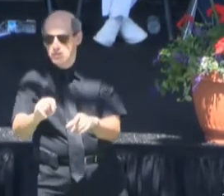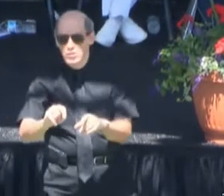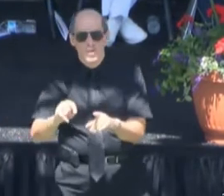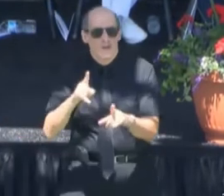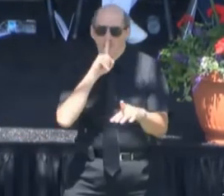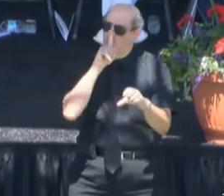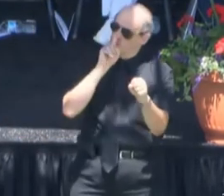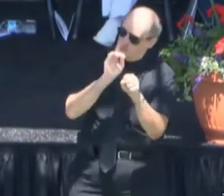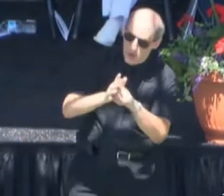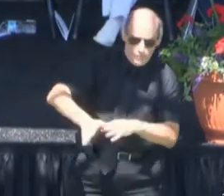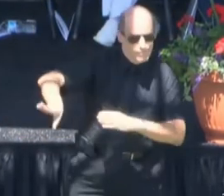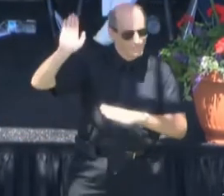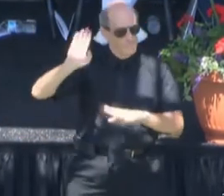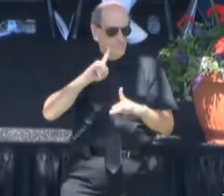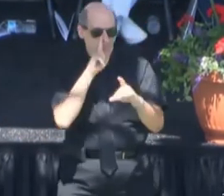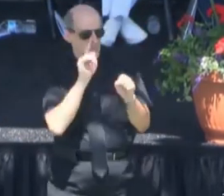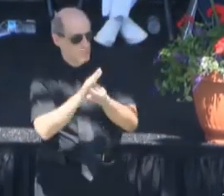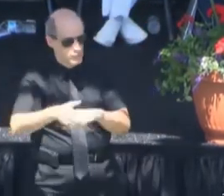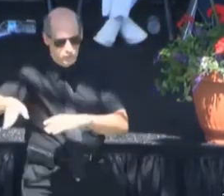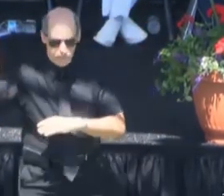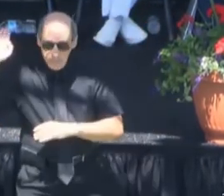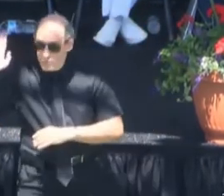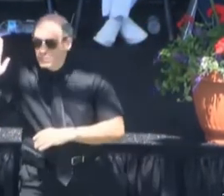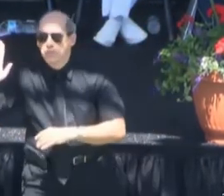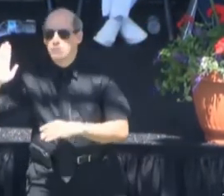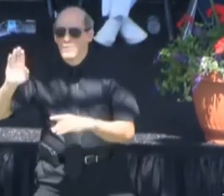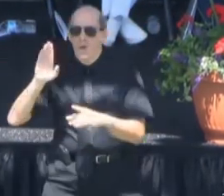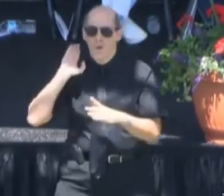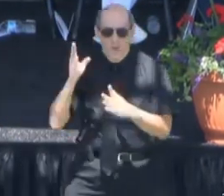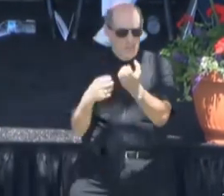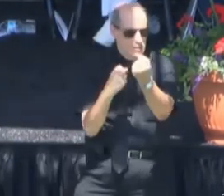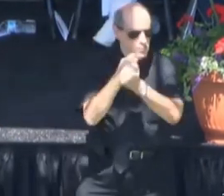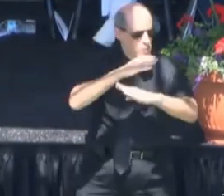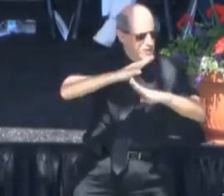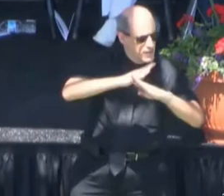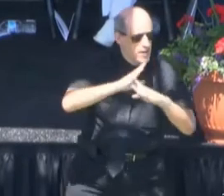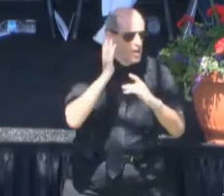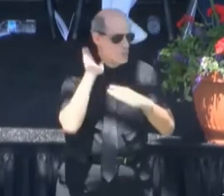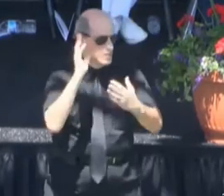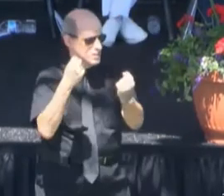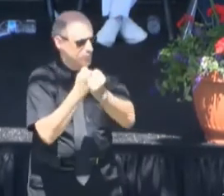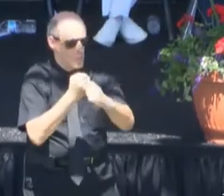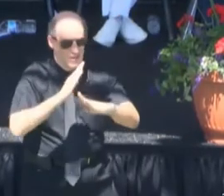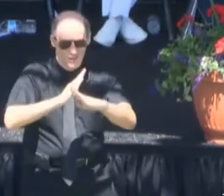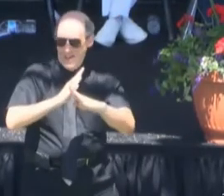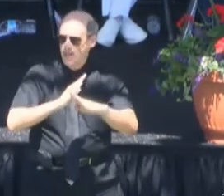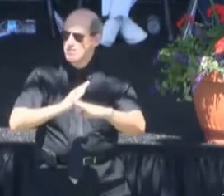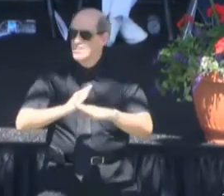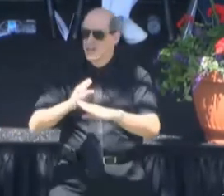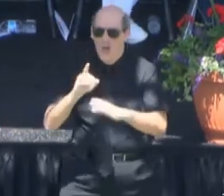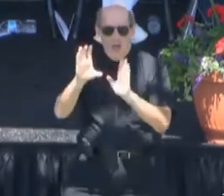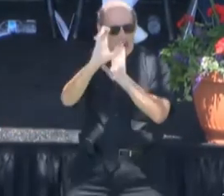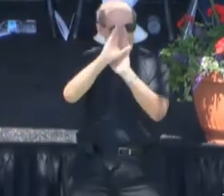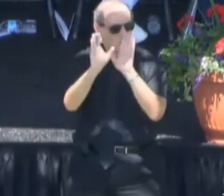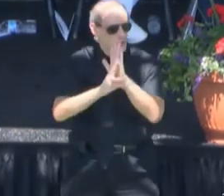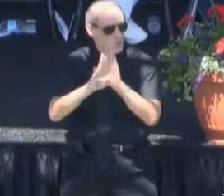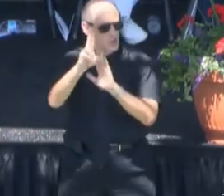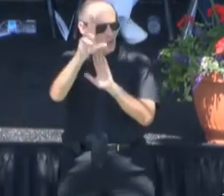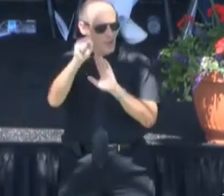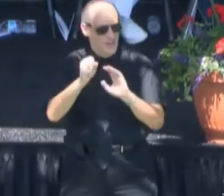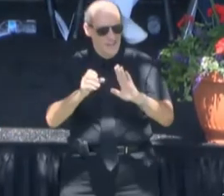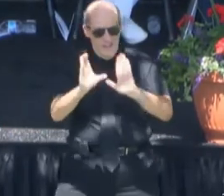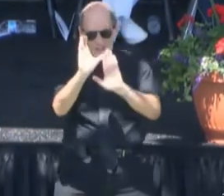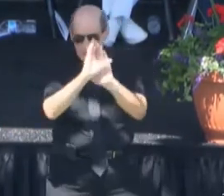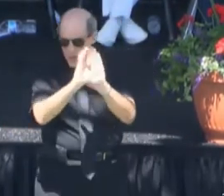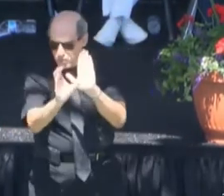do solemnly swear that I will support and defend the Constitution of the